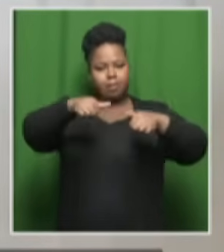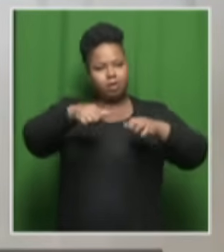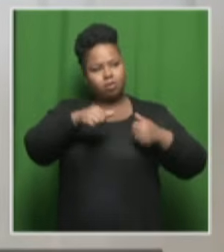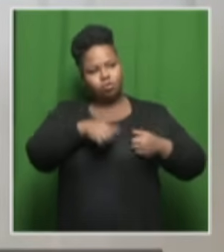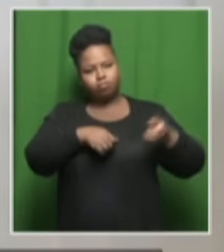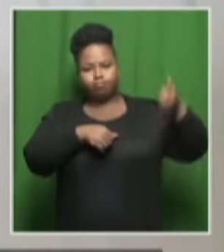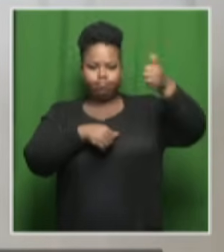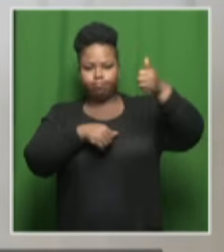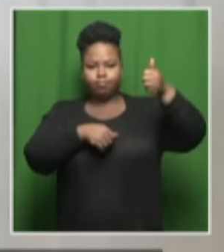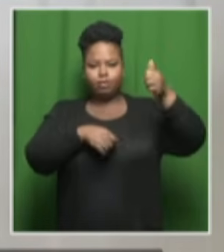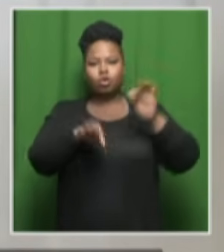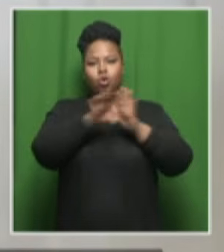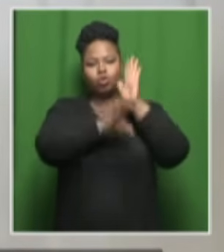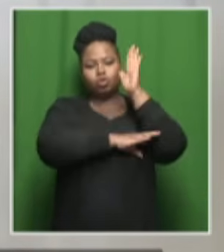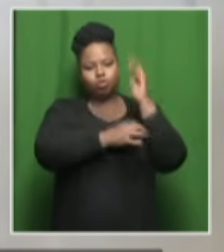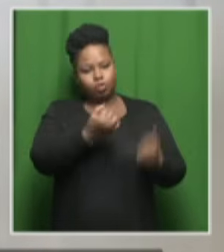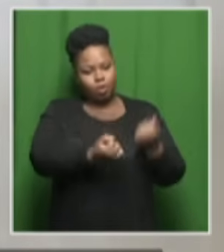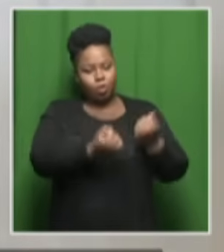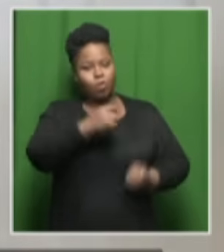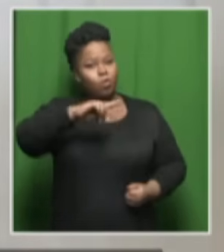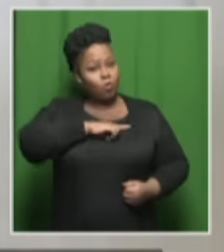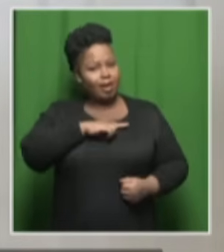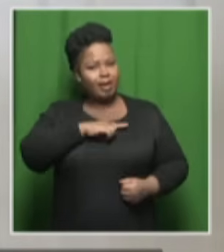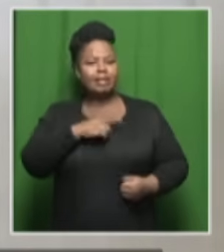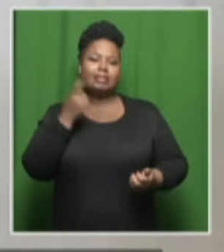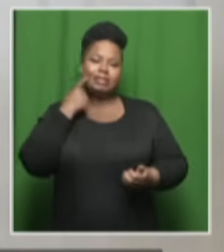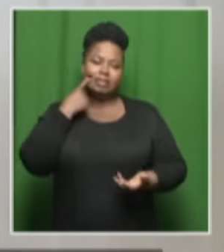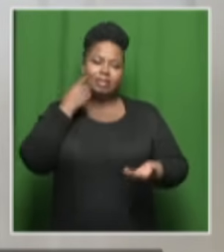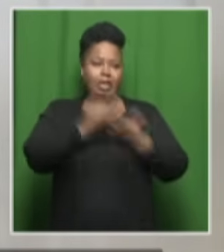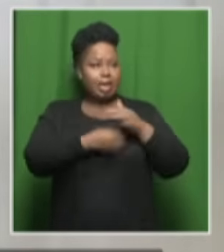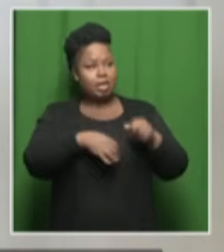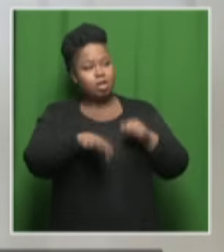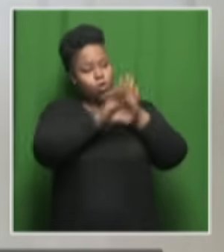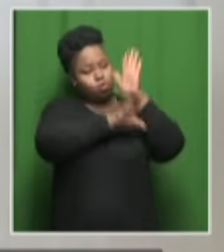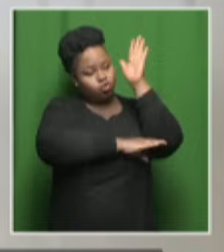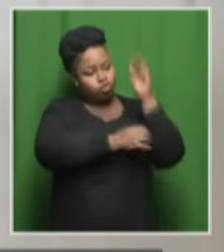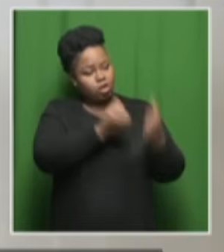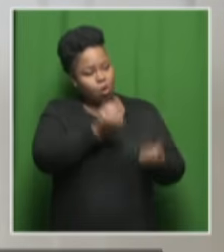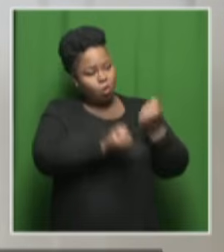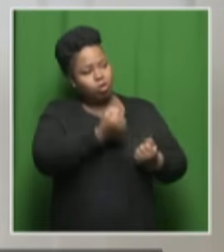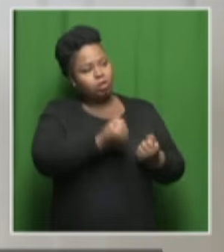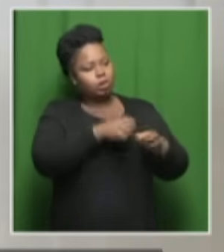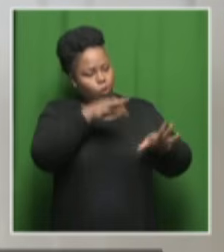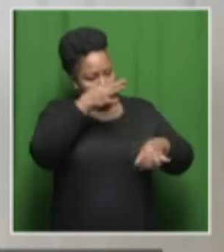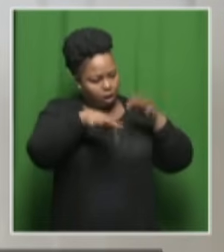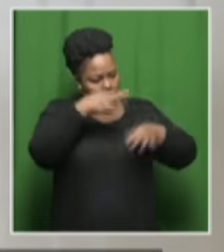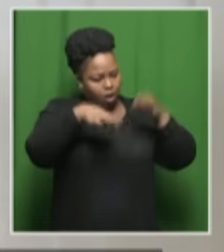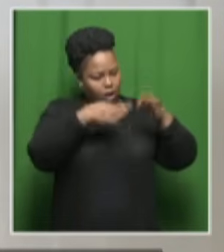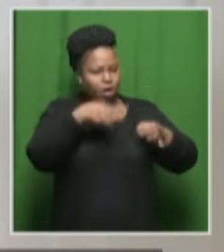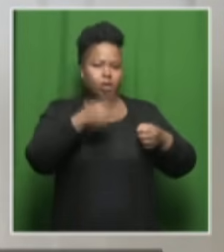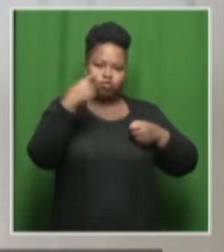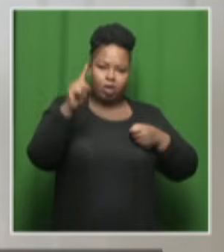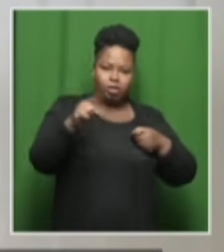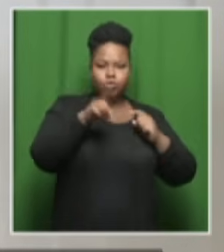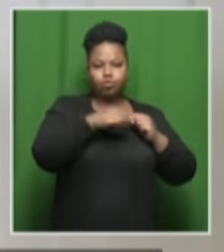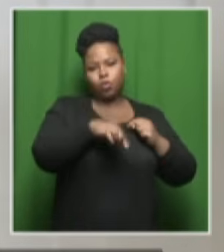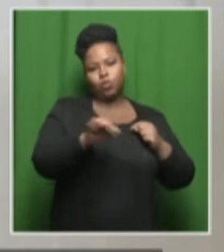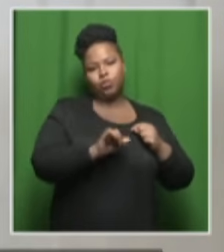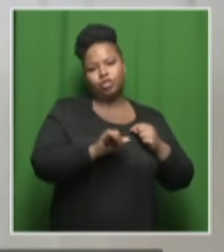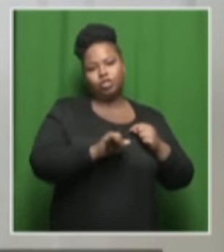to the Constitutional Court to allow that level of sifting and checking what is correct and what is not correct. Most importantly, though, we then